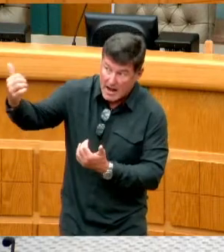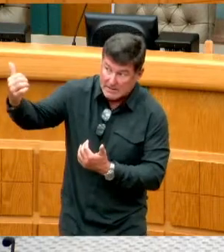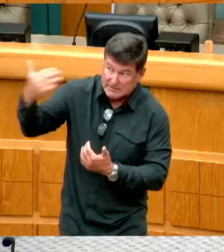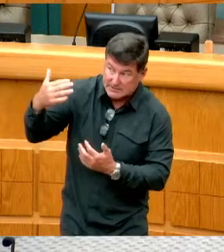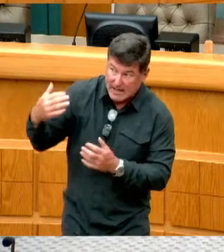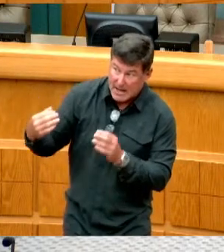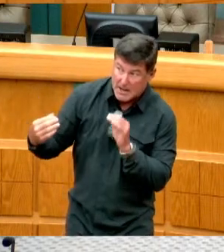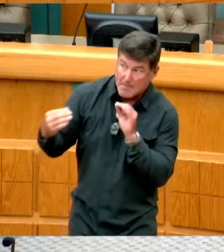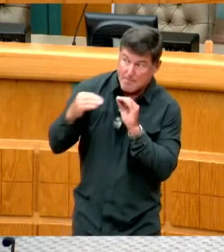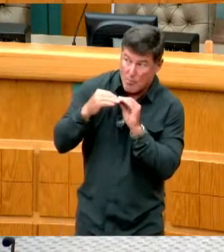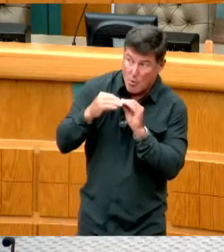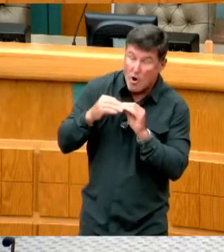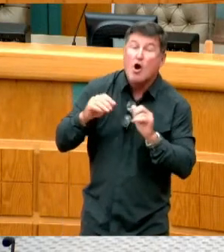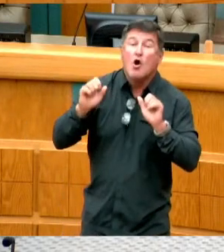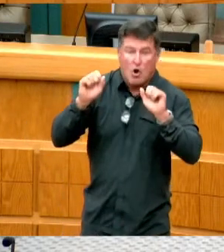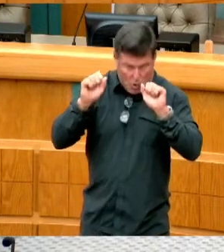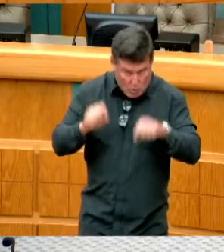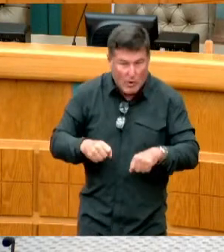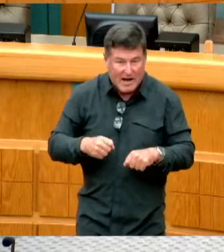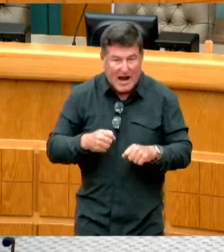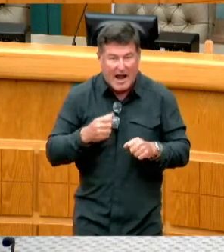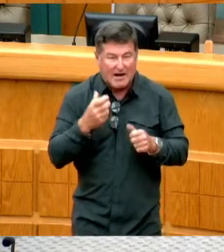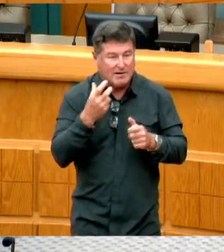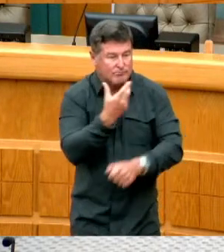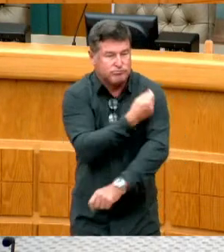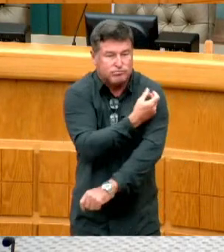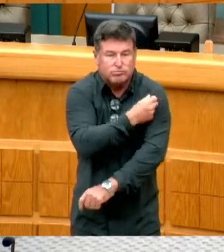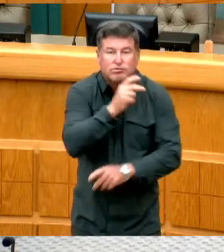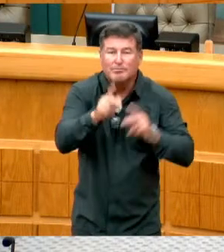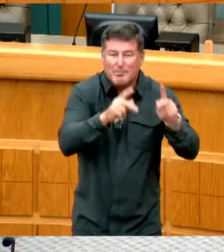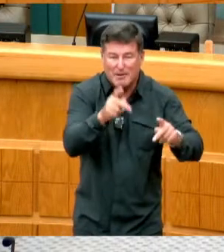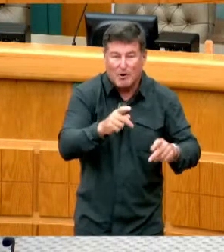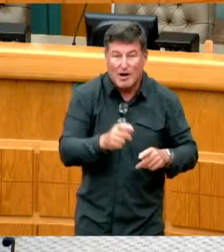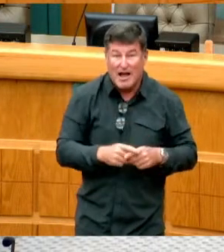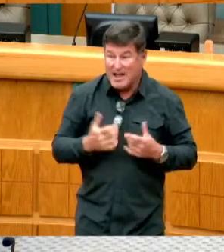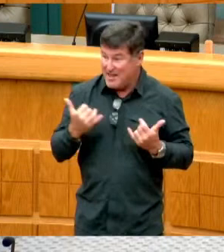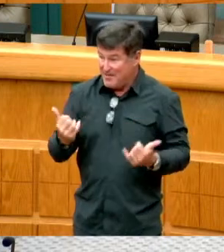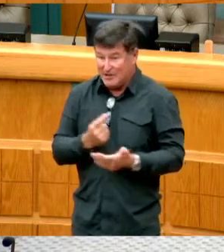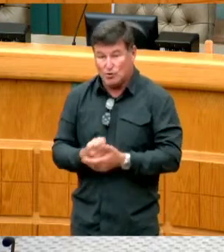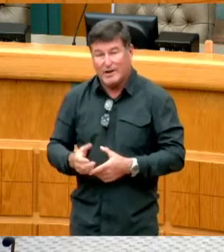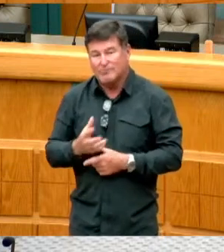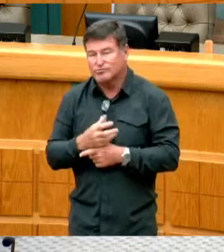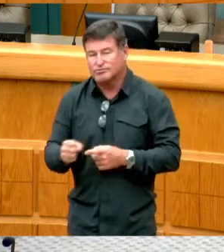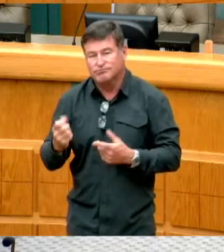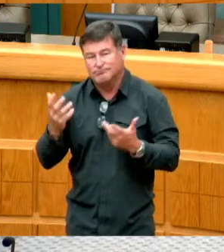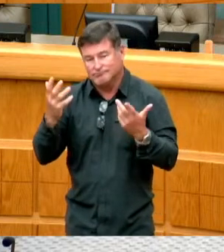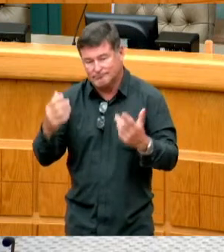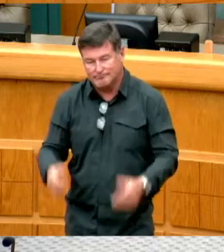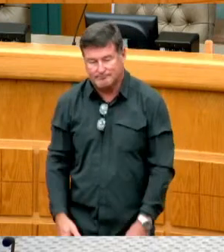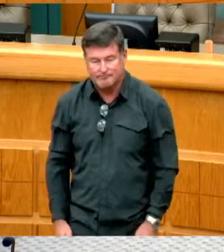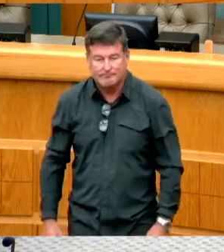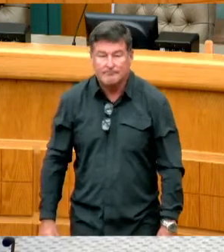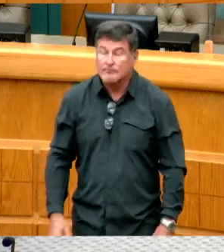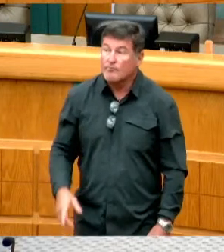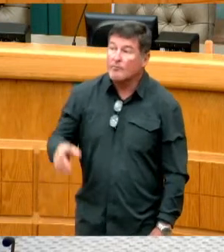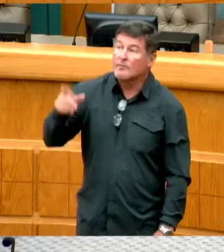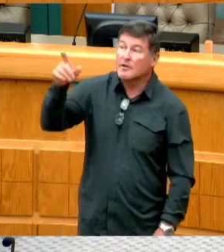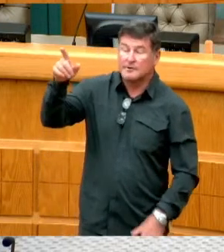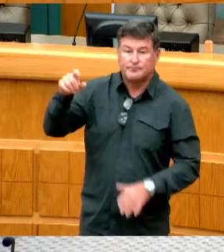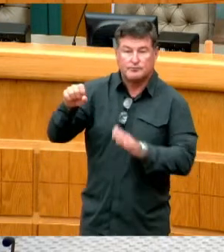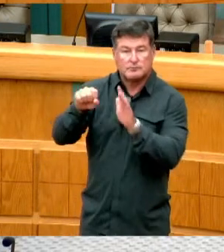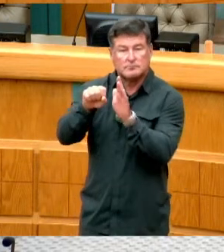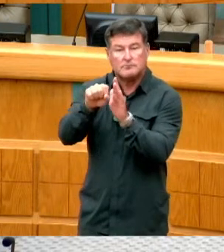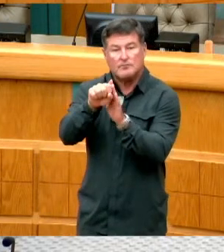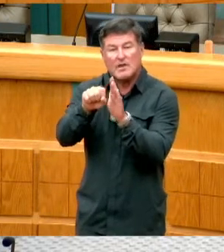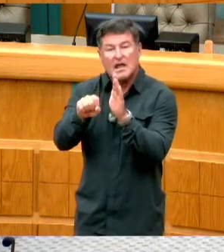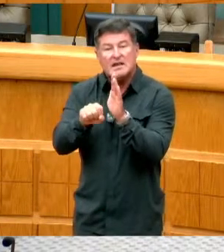there's no more to send, unfortunately, this week. Now, the state of Texas has paused opening